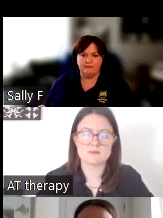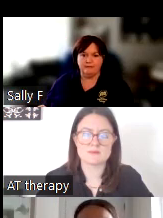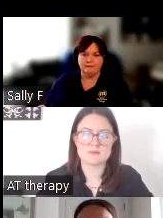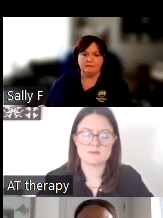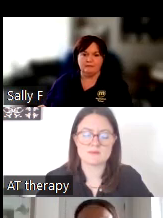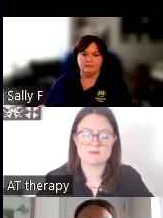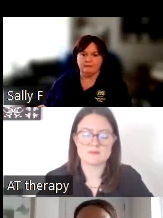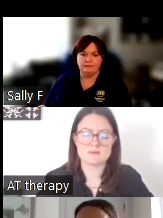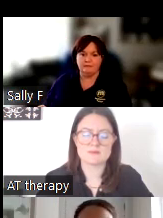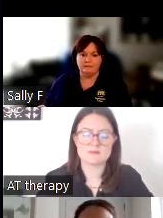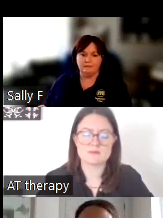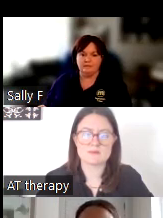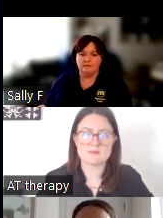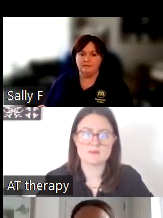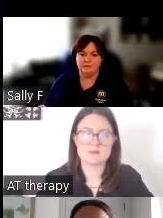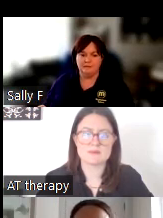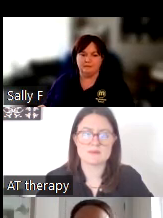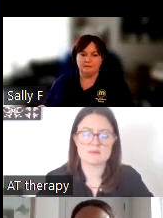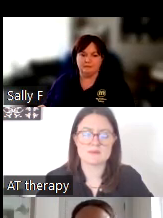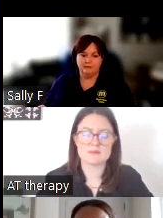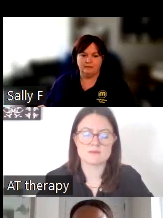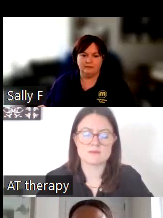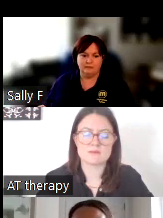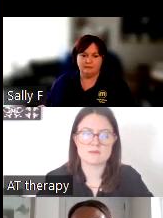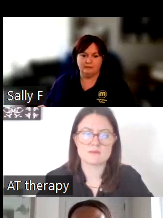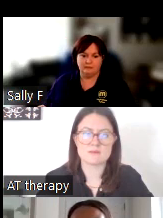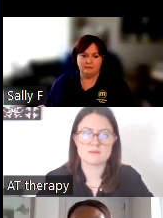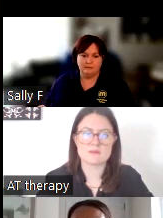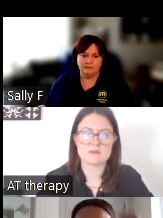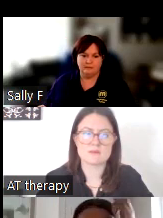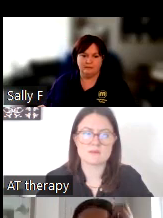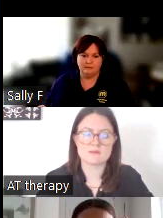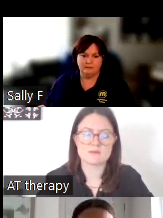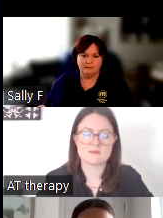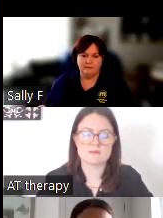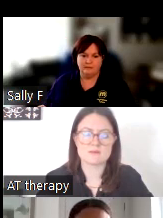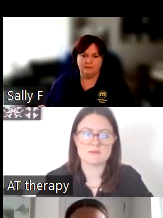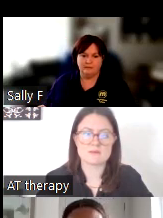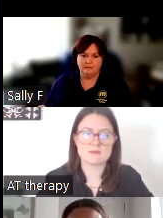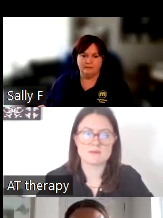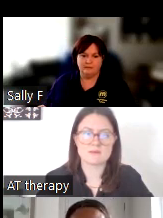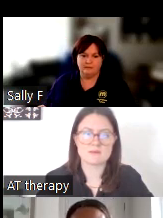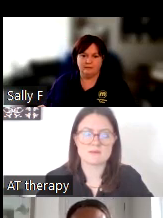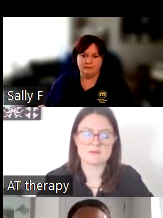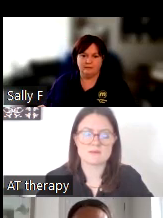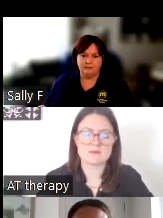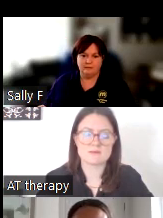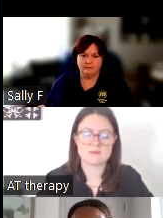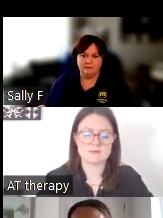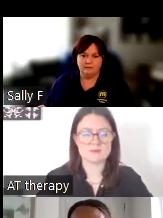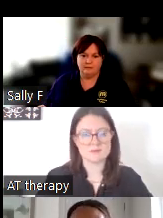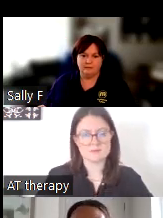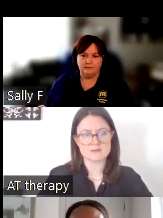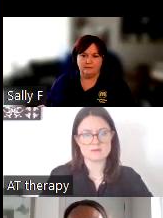in Makaton, and they can liaise with me if they need anything else or if the school need training. So yeah, just something to think about as a way to